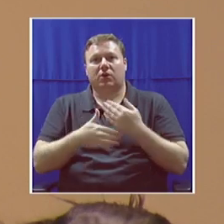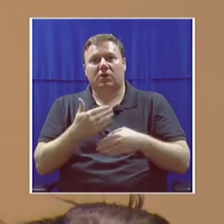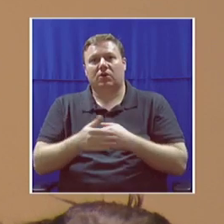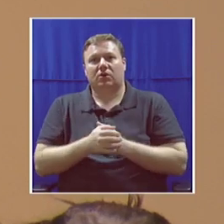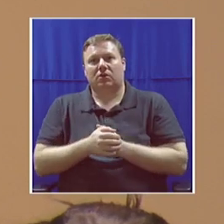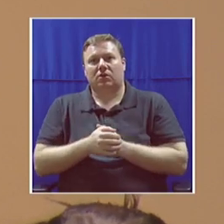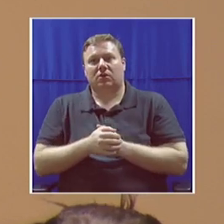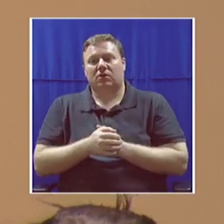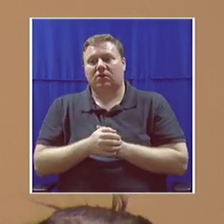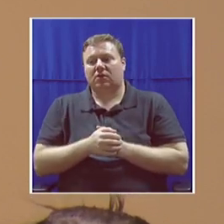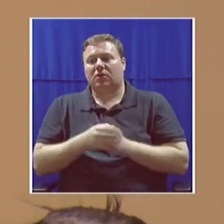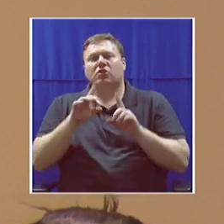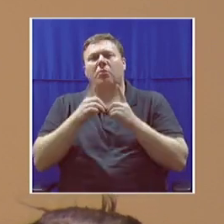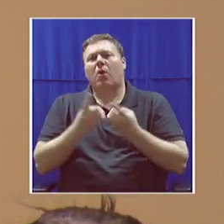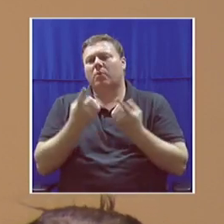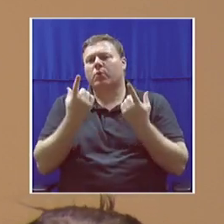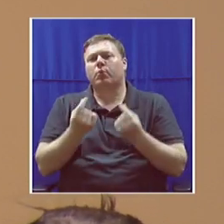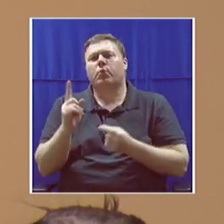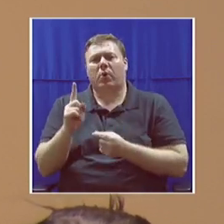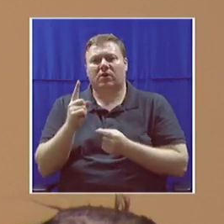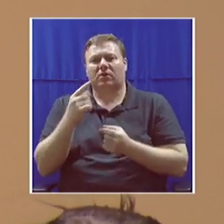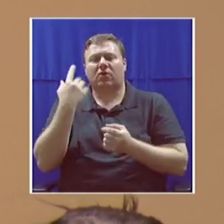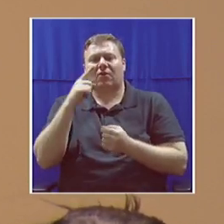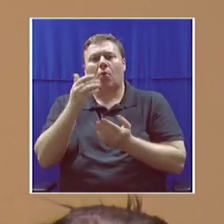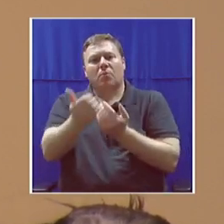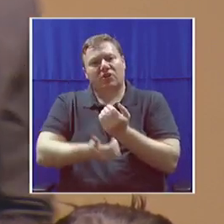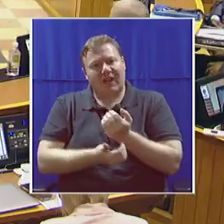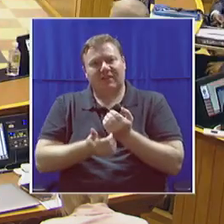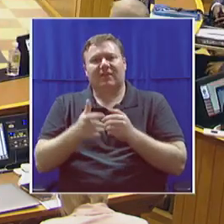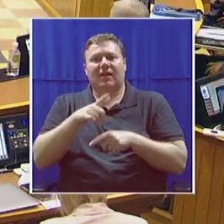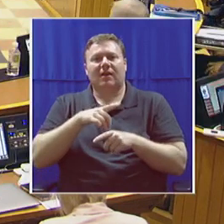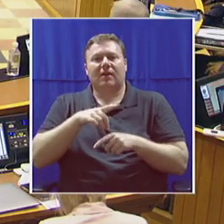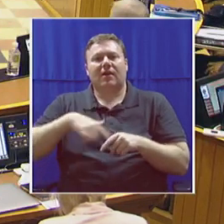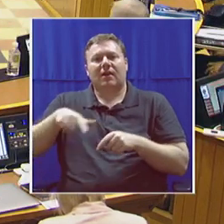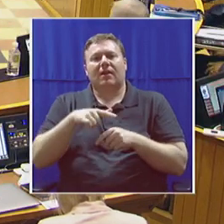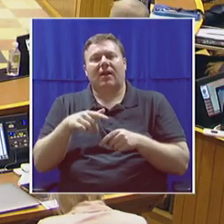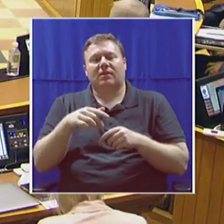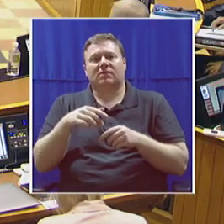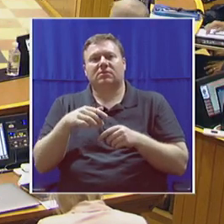agricultural land at local government level thank you The Honorable Deputy